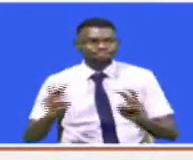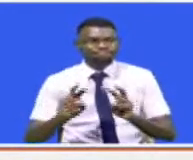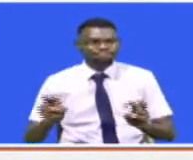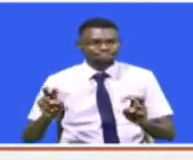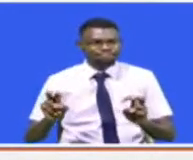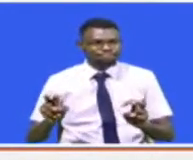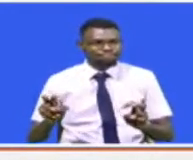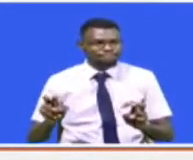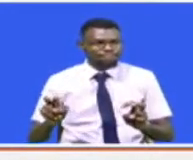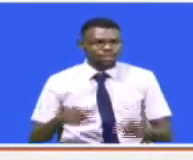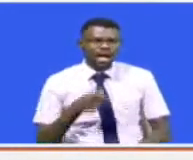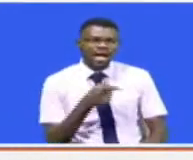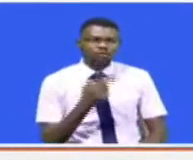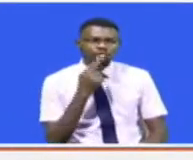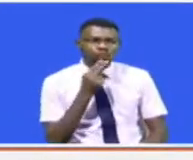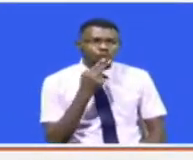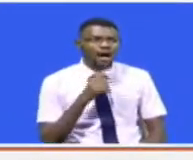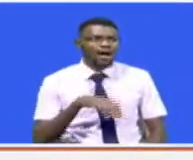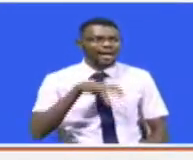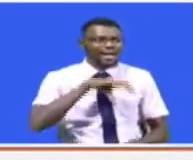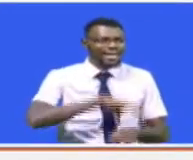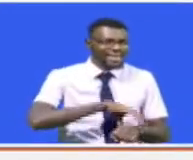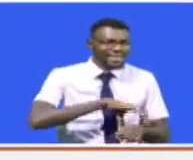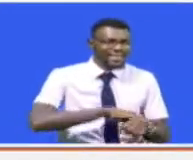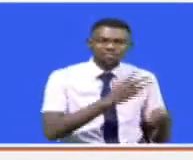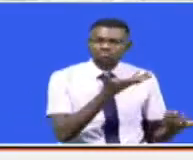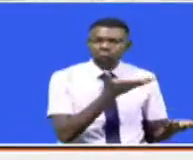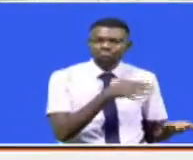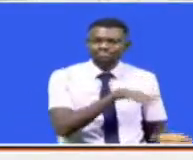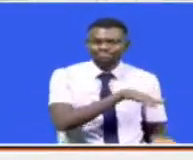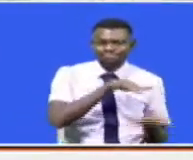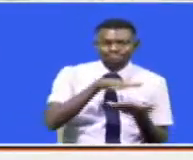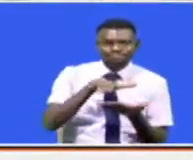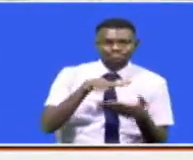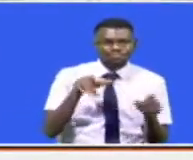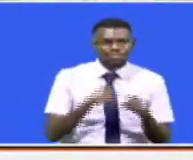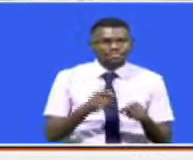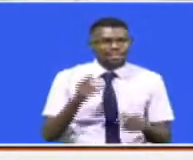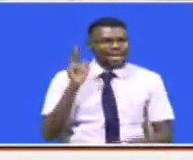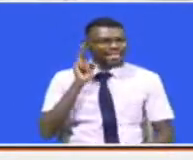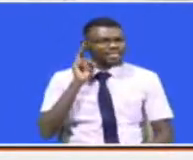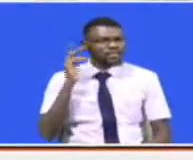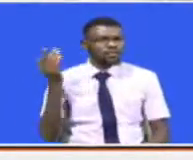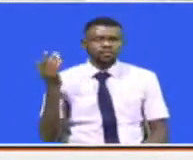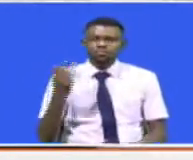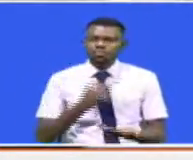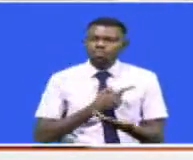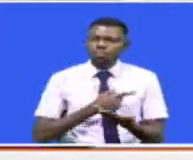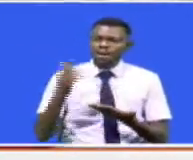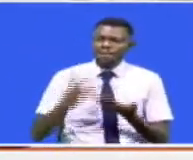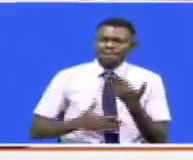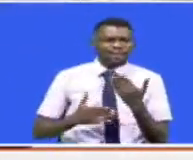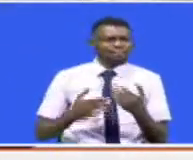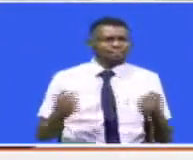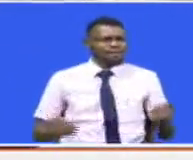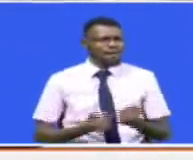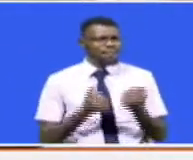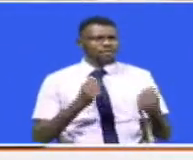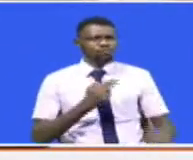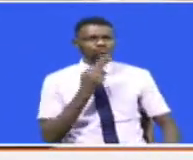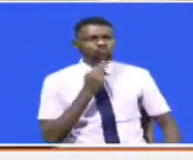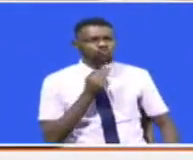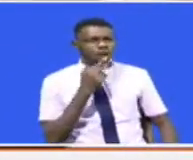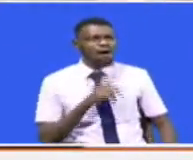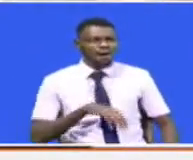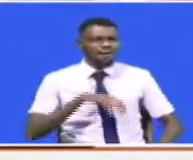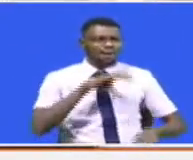of the suspicious product comes after another case in Kisii County over the weekend, where consignment of suspicious sugar was found as